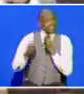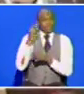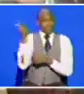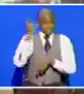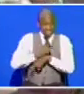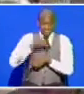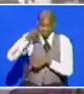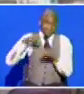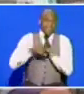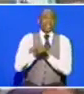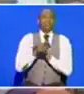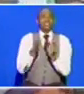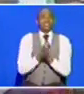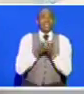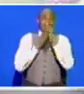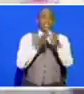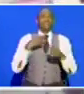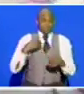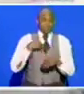tore into the opposition leadership.